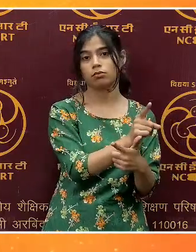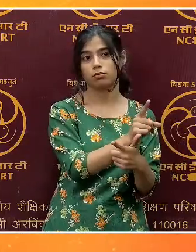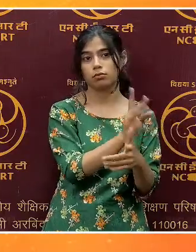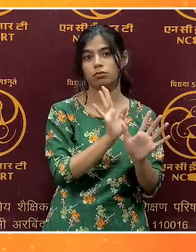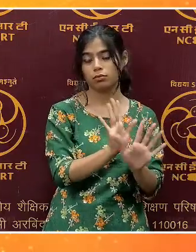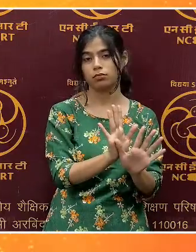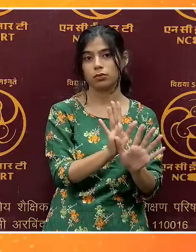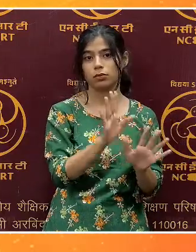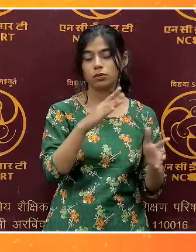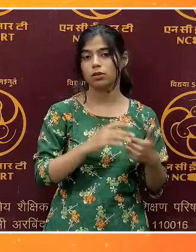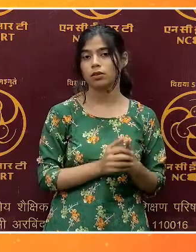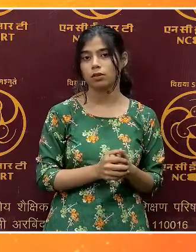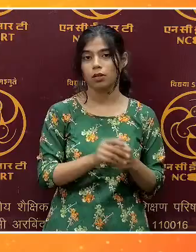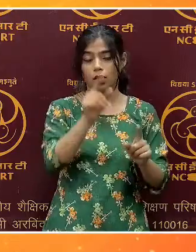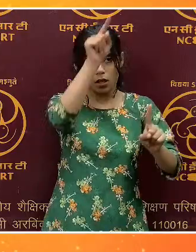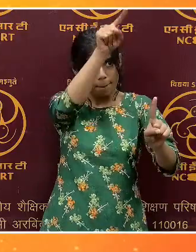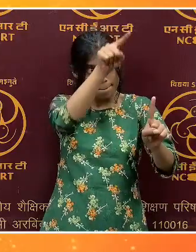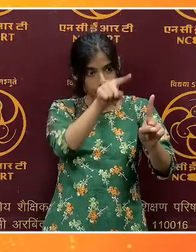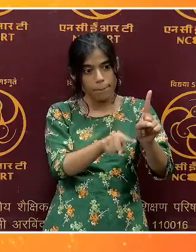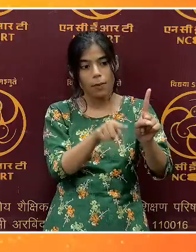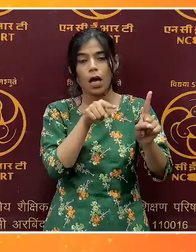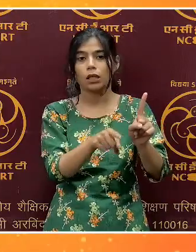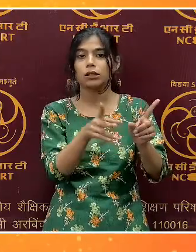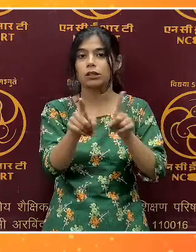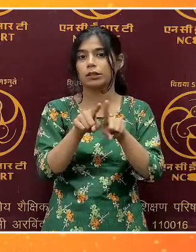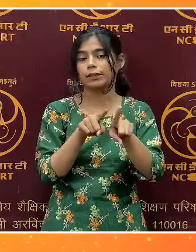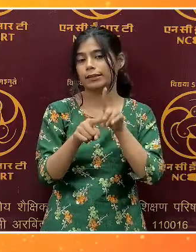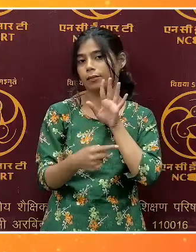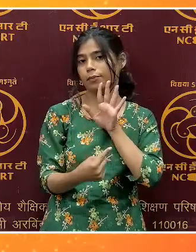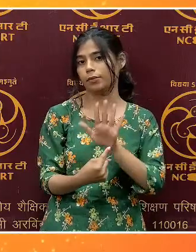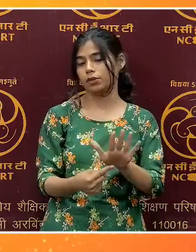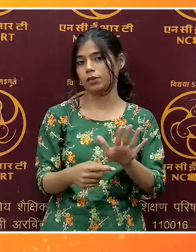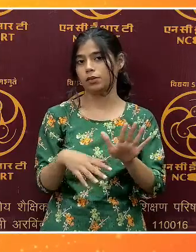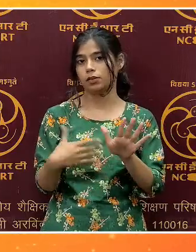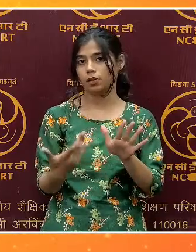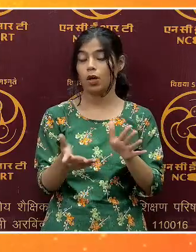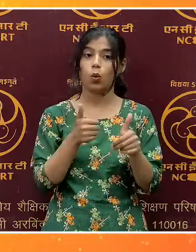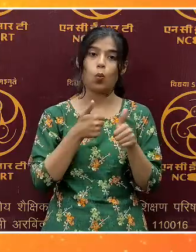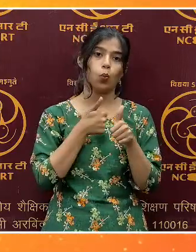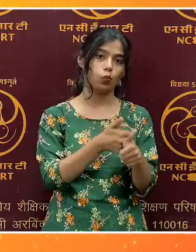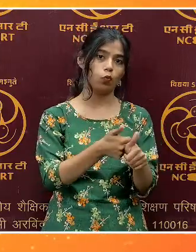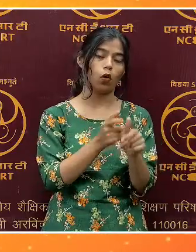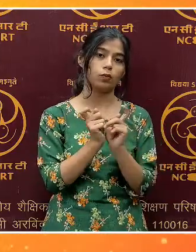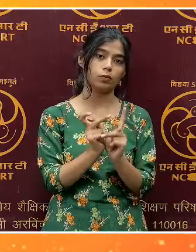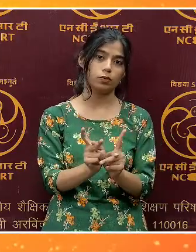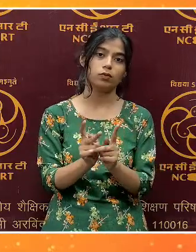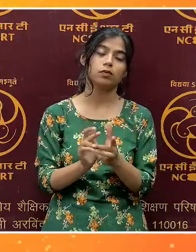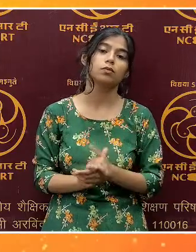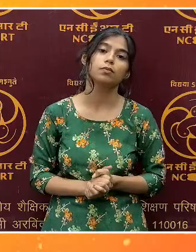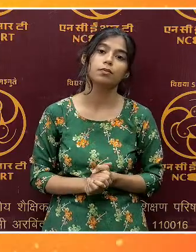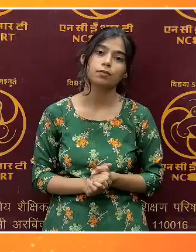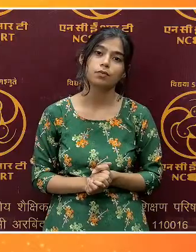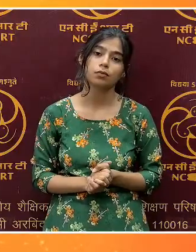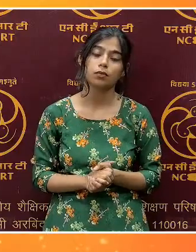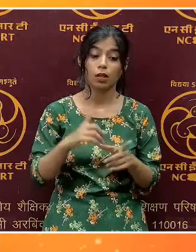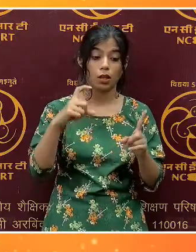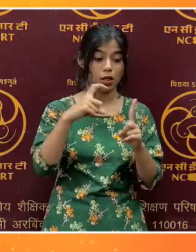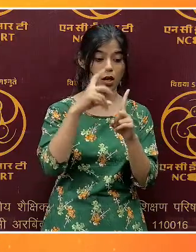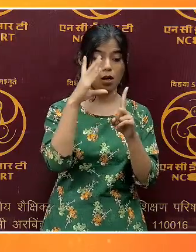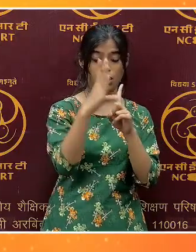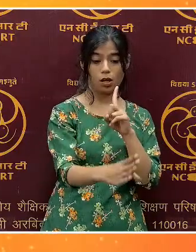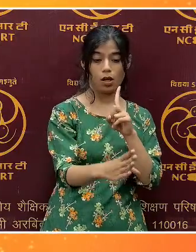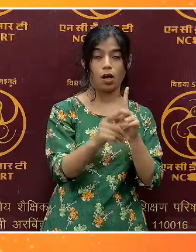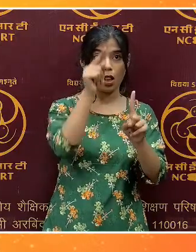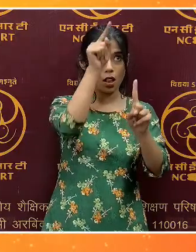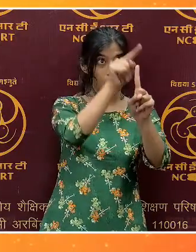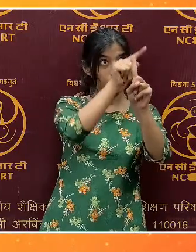suitability of the scale, which will be clear with the examples which follow. Right. Then direction,